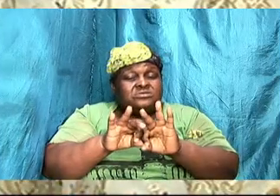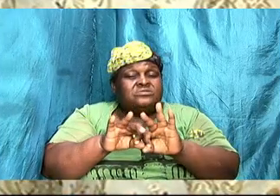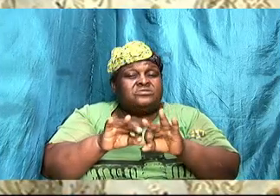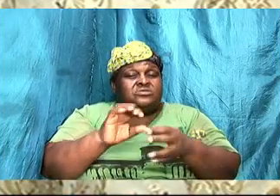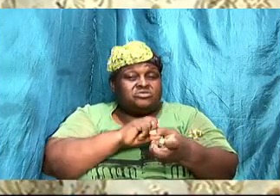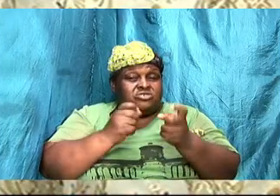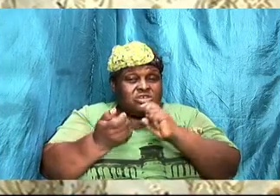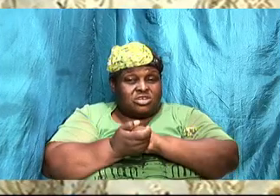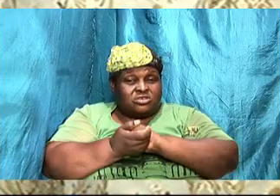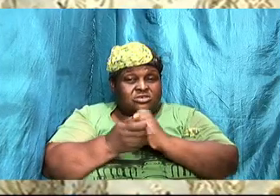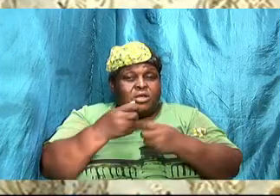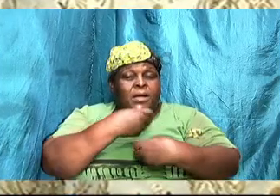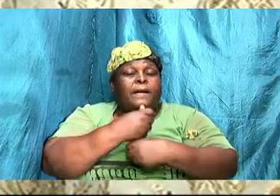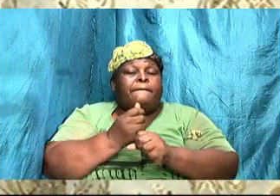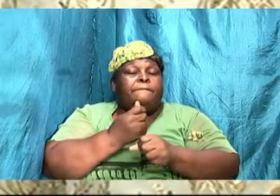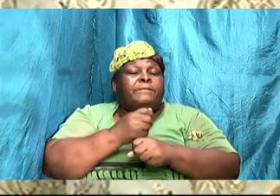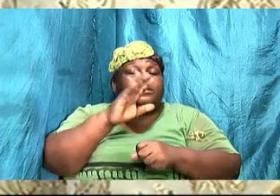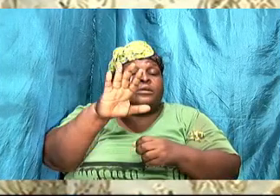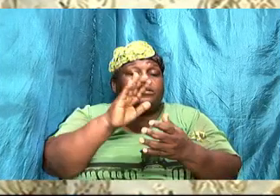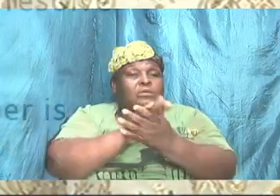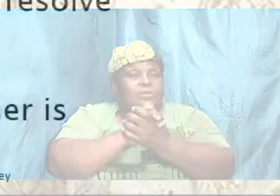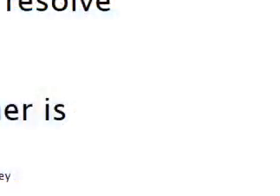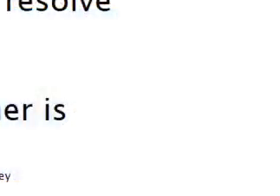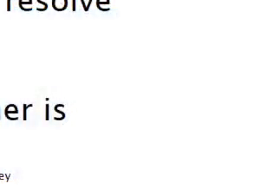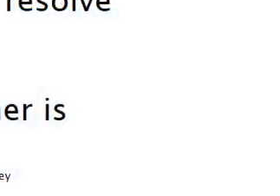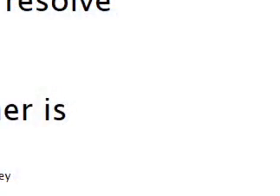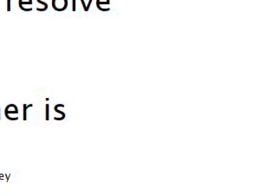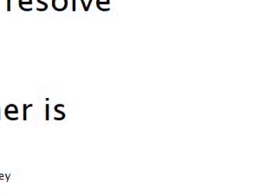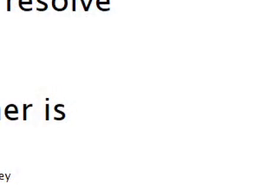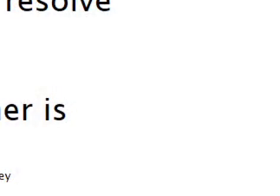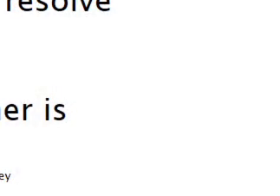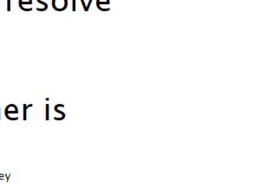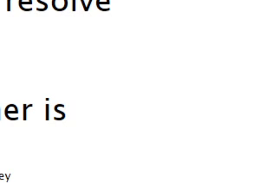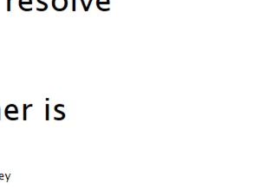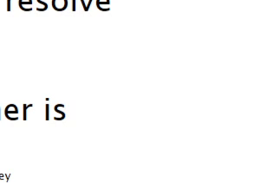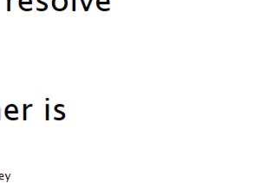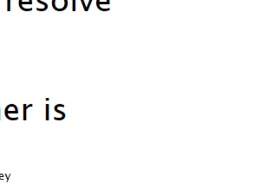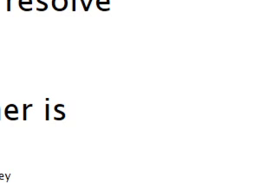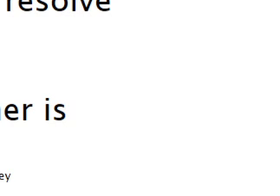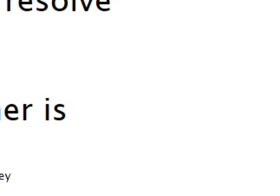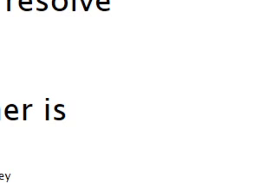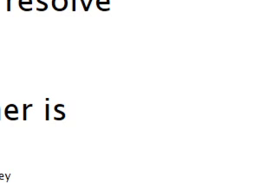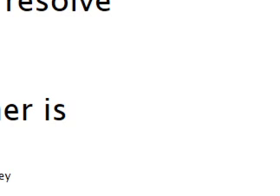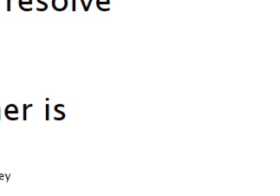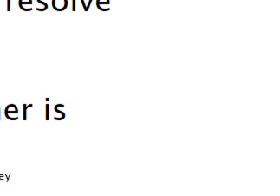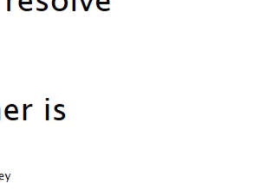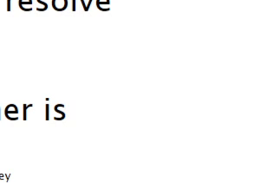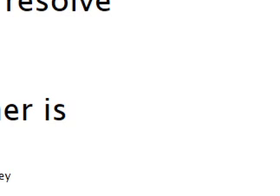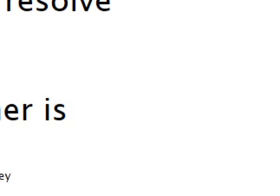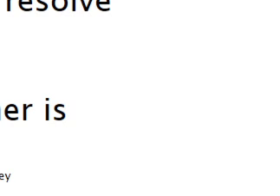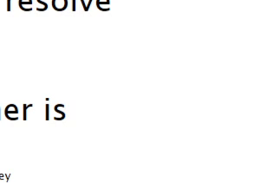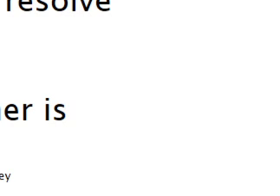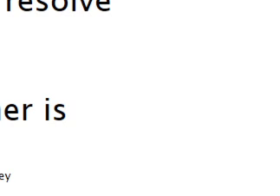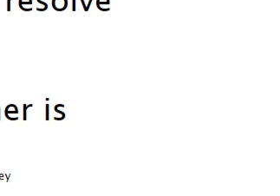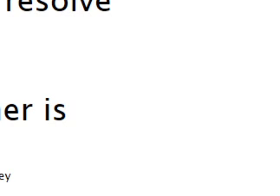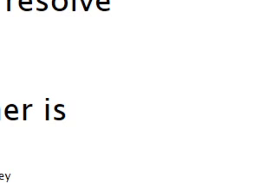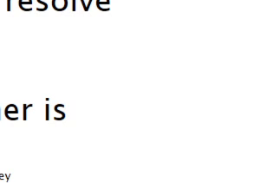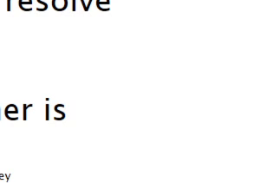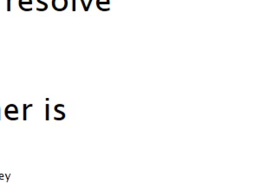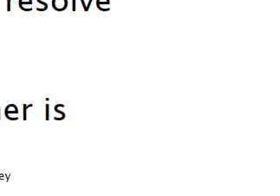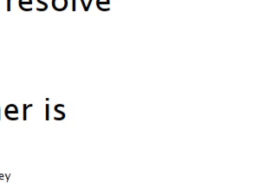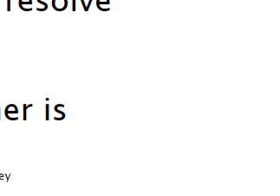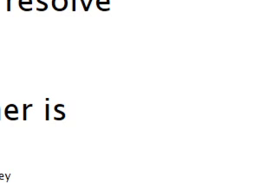So, communication is hard work. Not many people know how to express themselves. And some people think